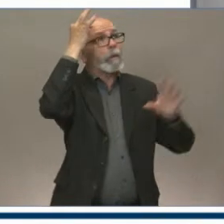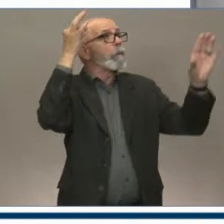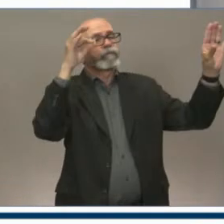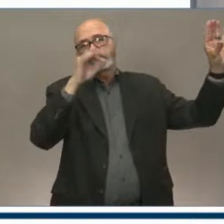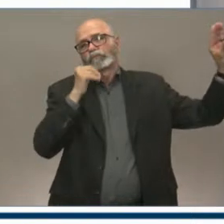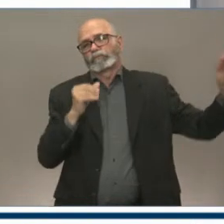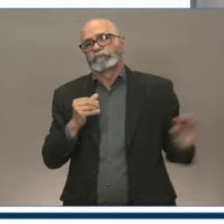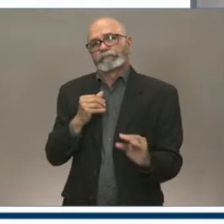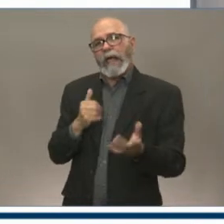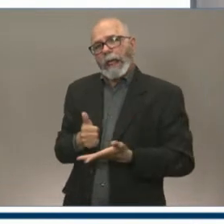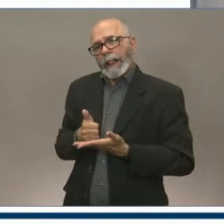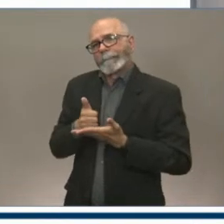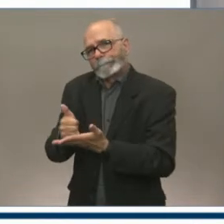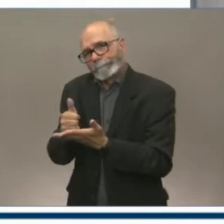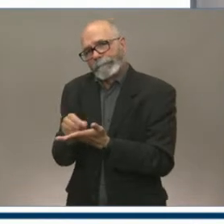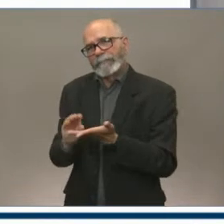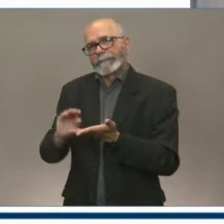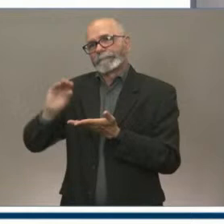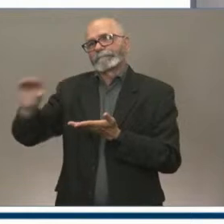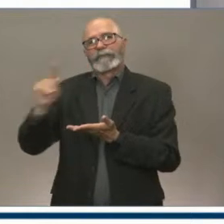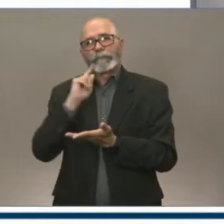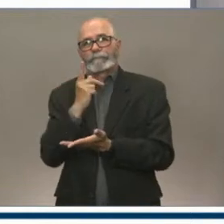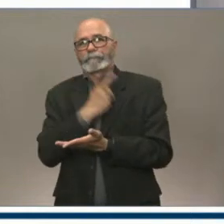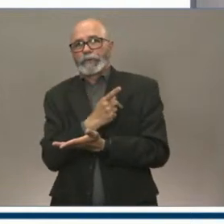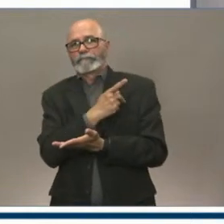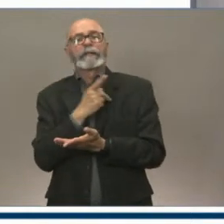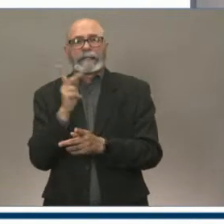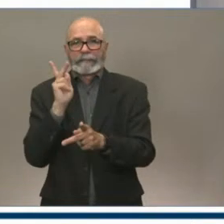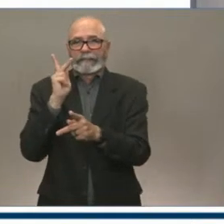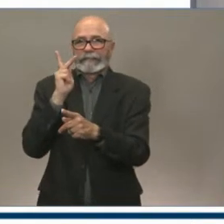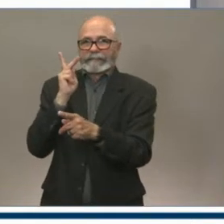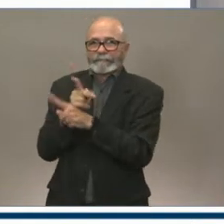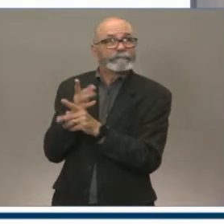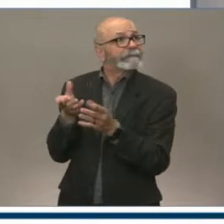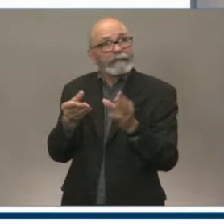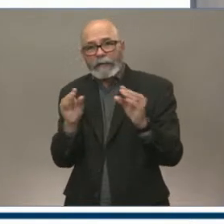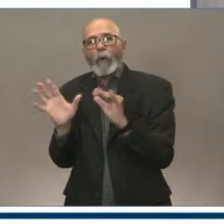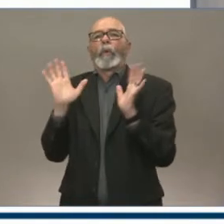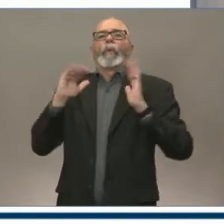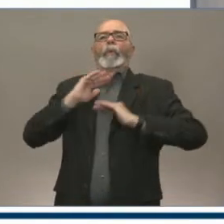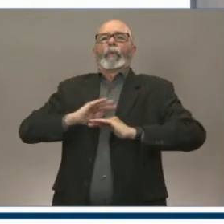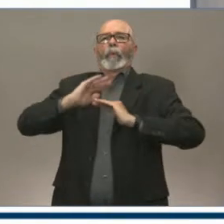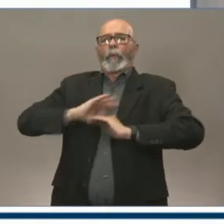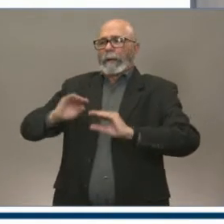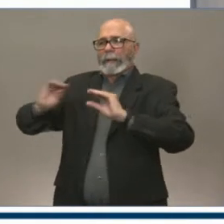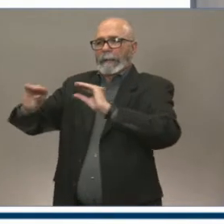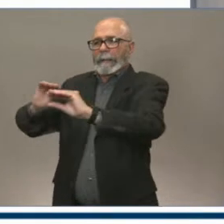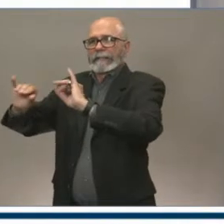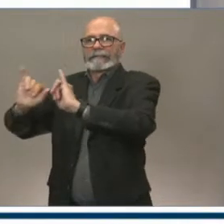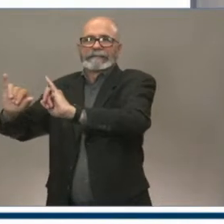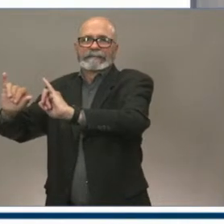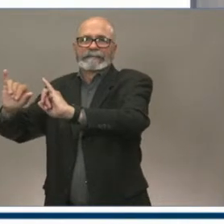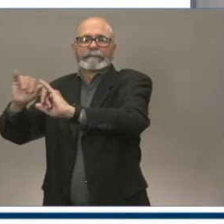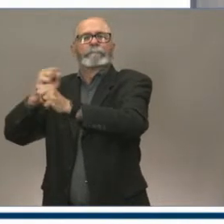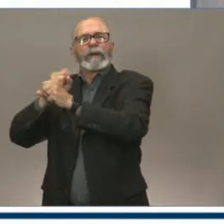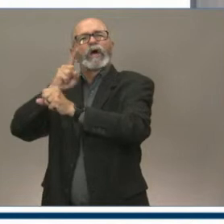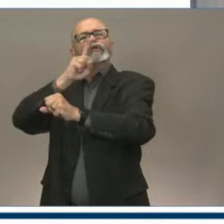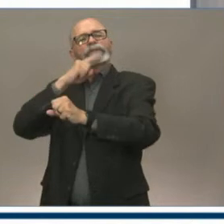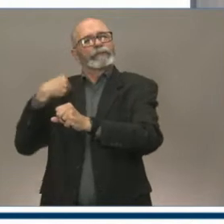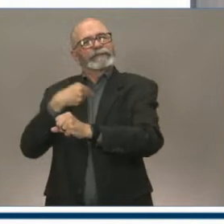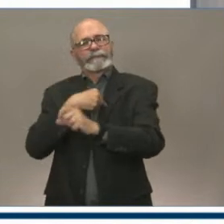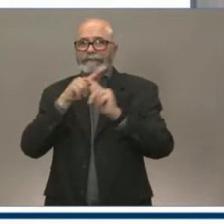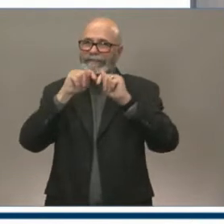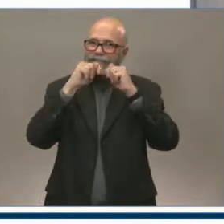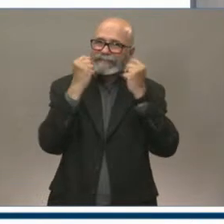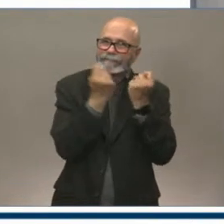access, and what the province does is try to fill those gaps, and just want to assure businesses that our teams are working around the clock